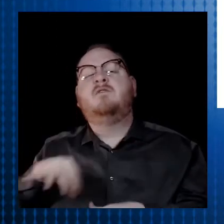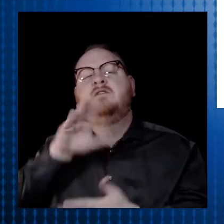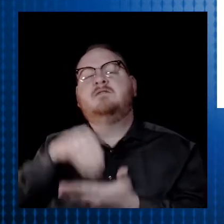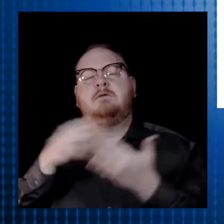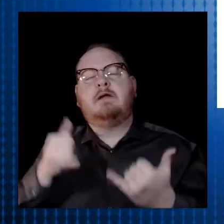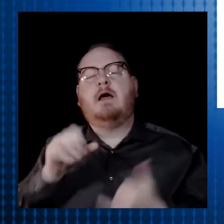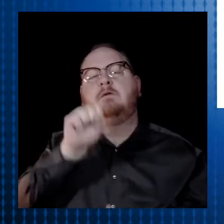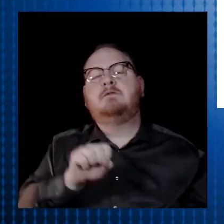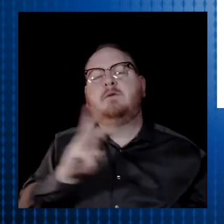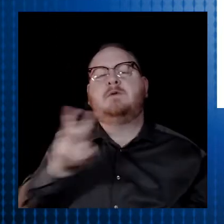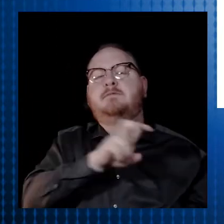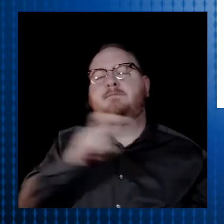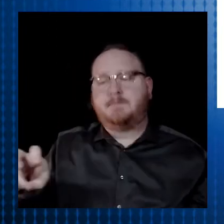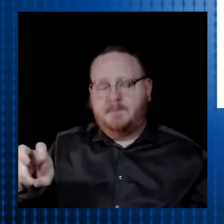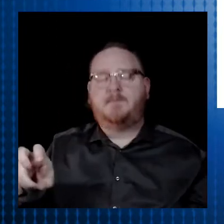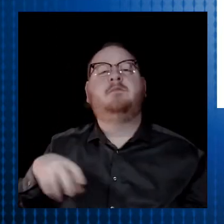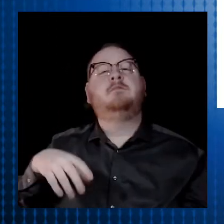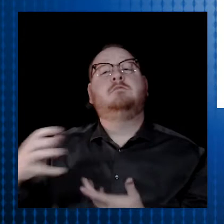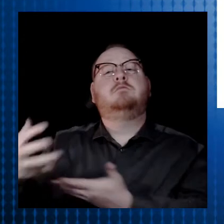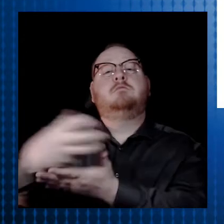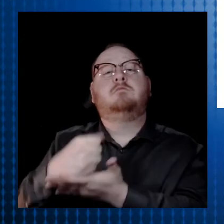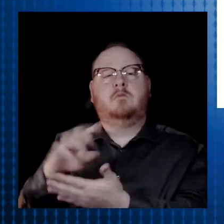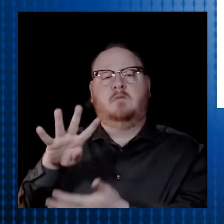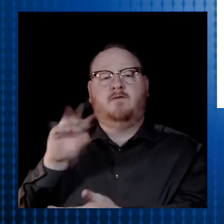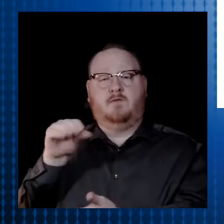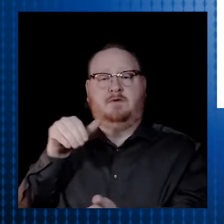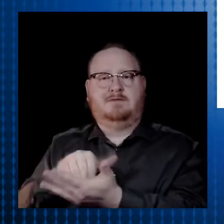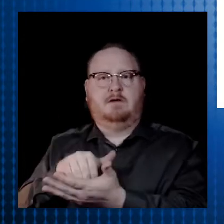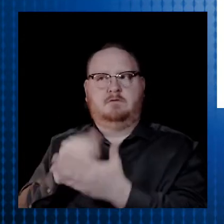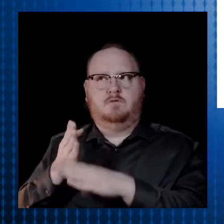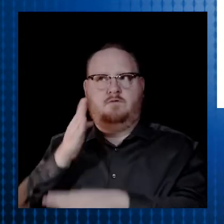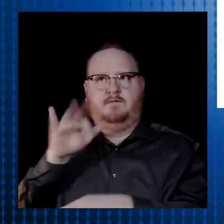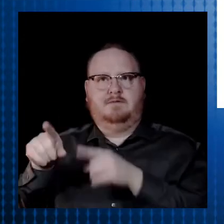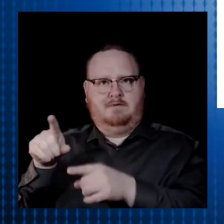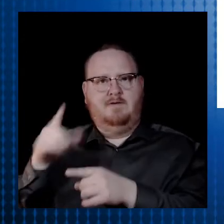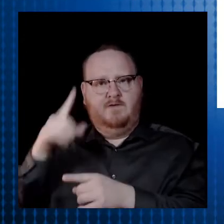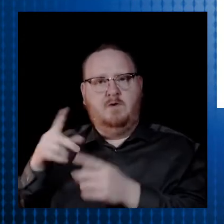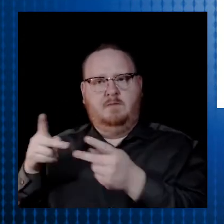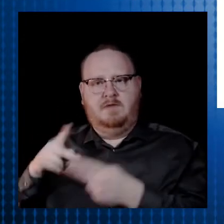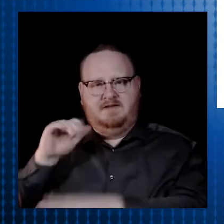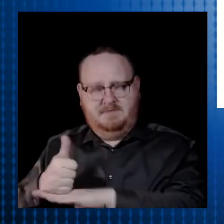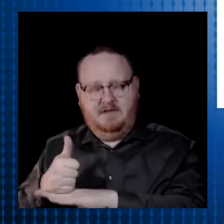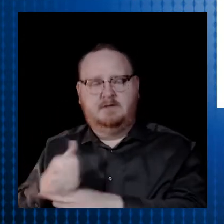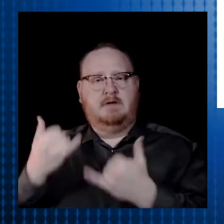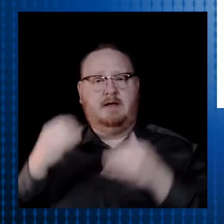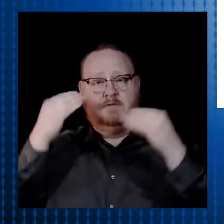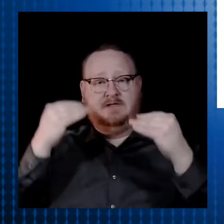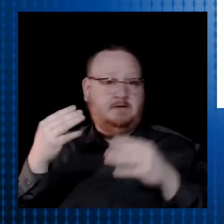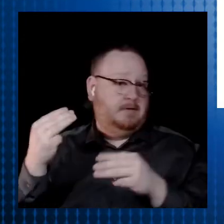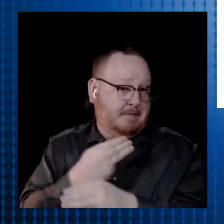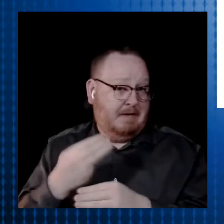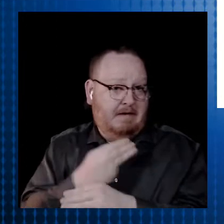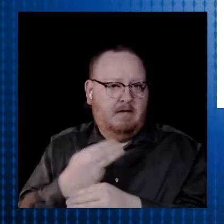Southwestern. Kim has garnered over $40,000 in place-based education grant money. She currently teaches math. The thing she loves about